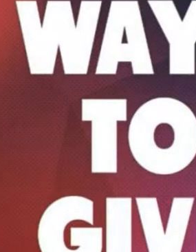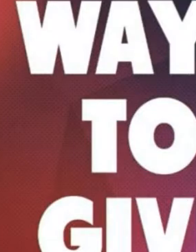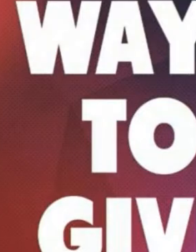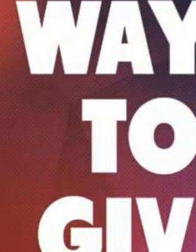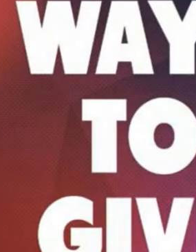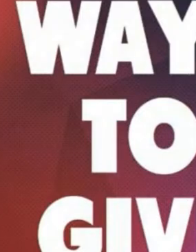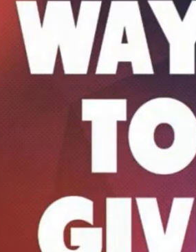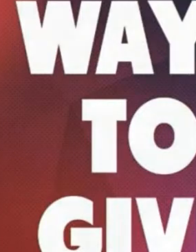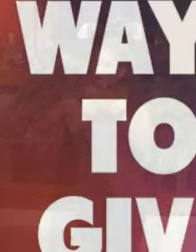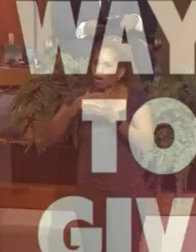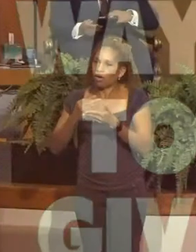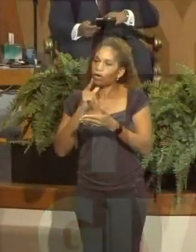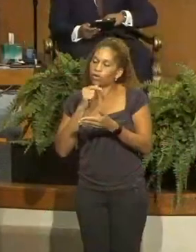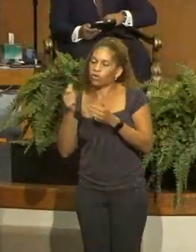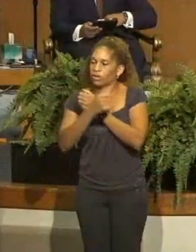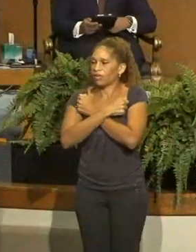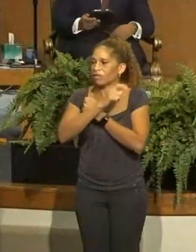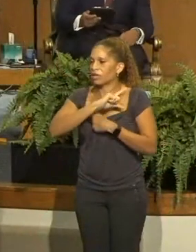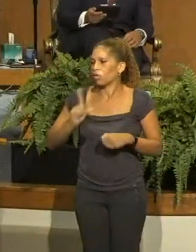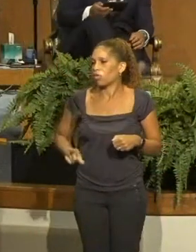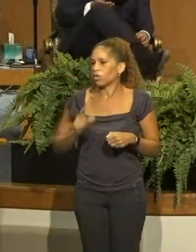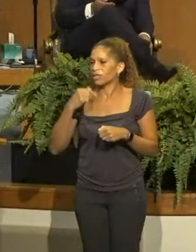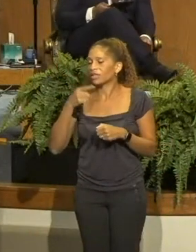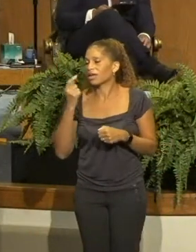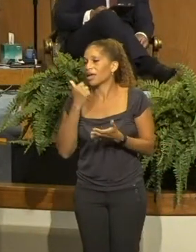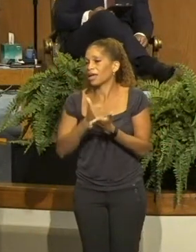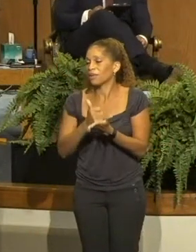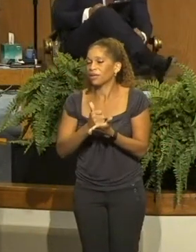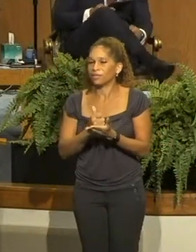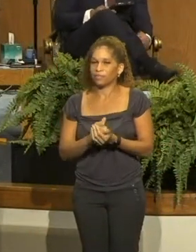the Lord will say amen, amen, and amen.